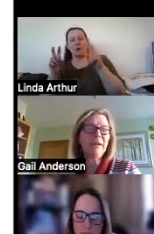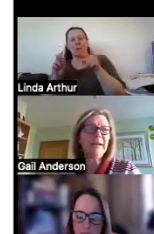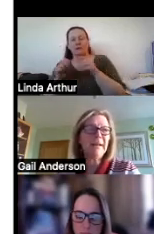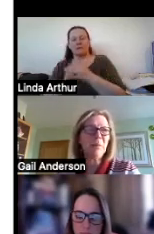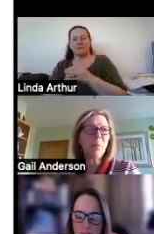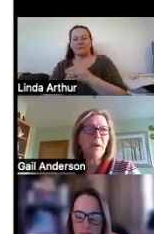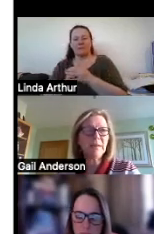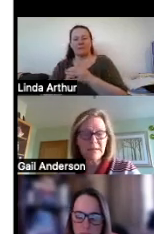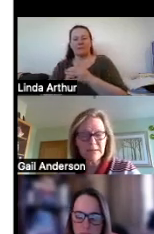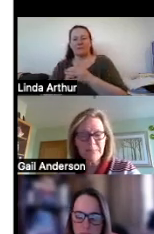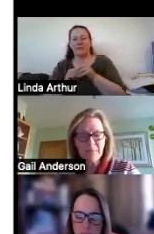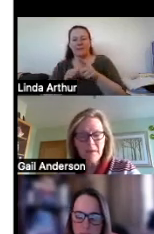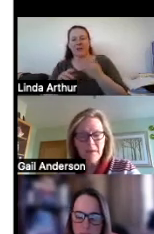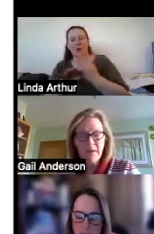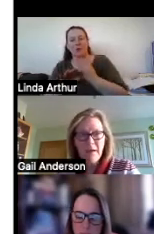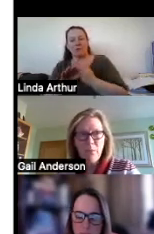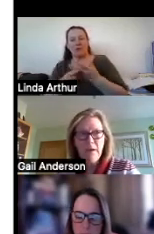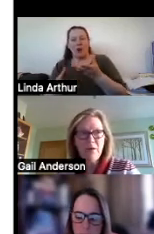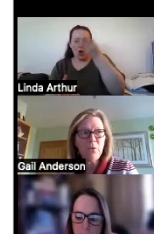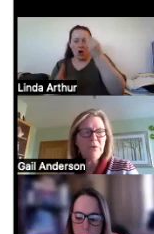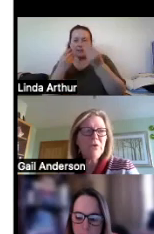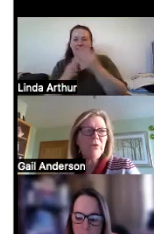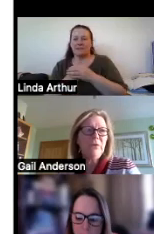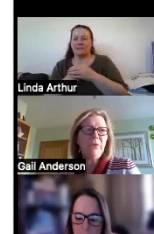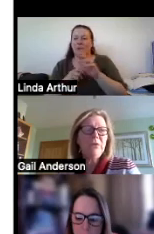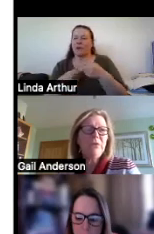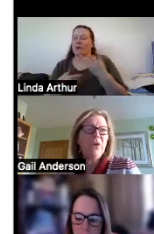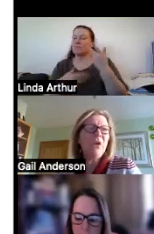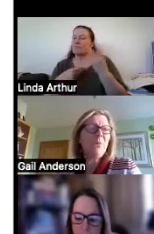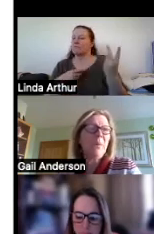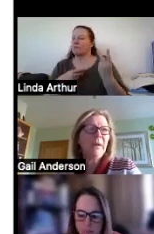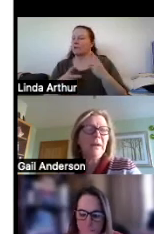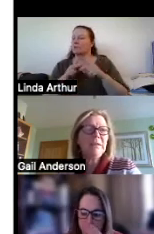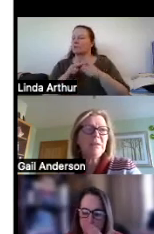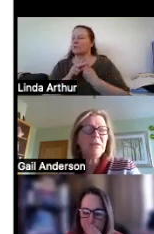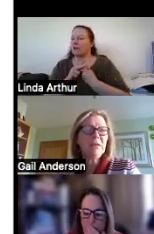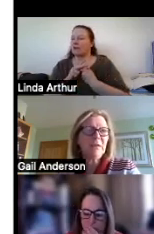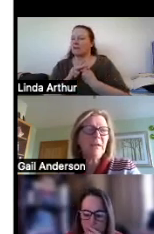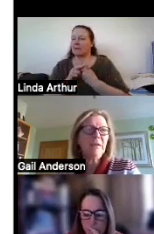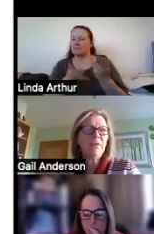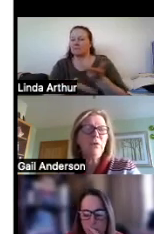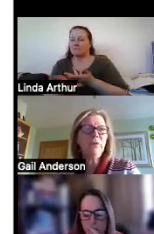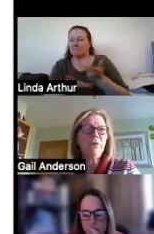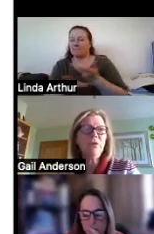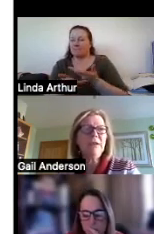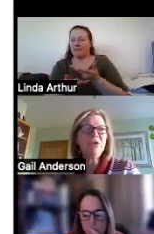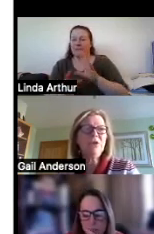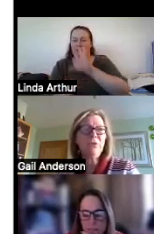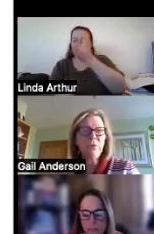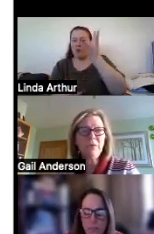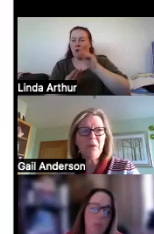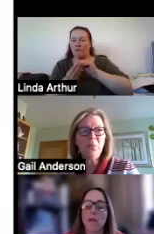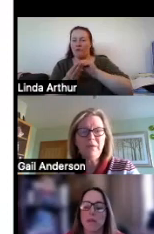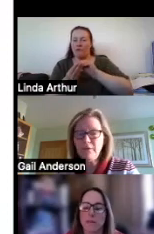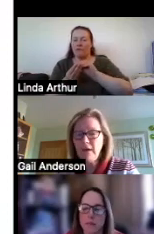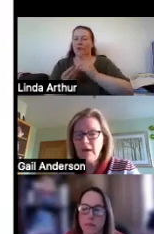their clinical practice. We are going to start by discussing and giving you an overview in relation to the